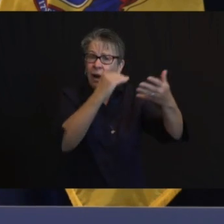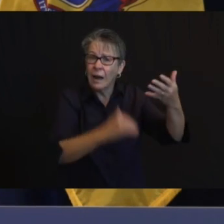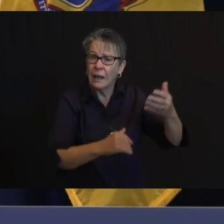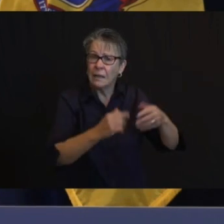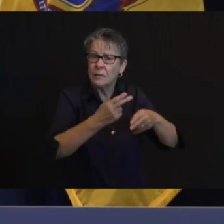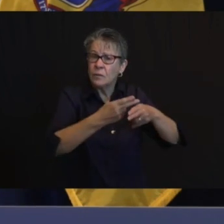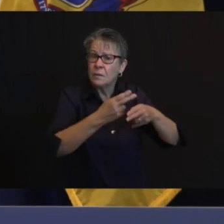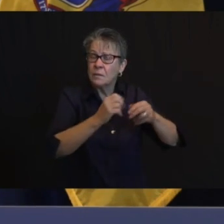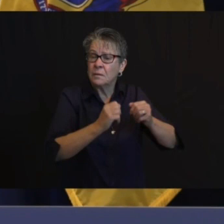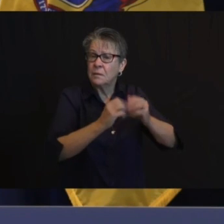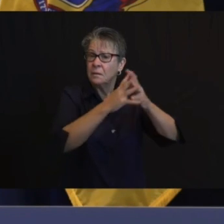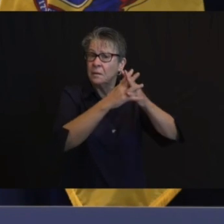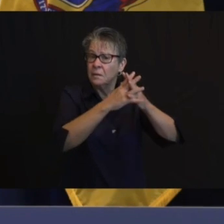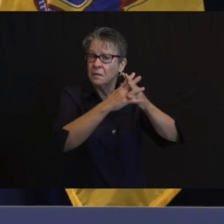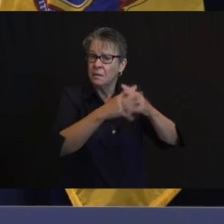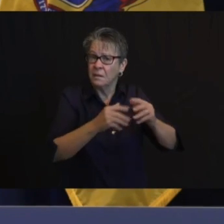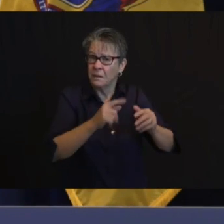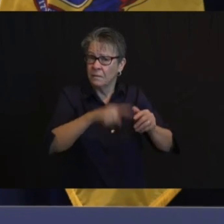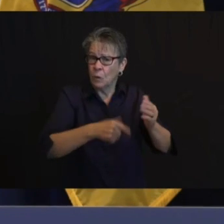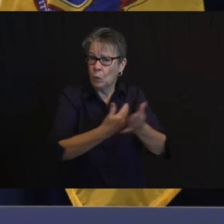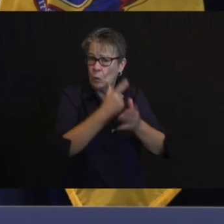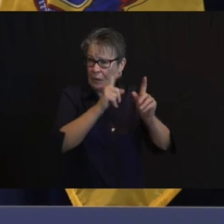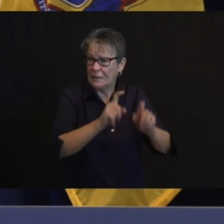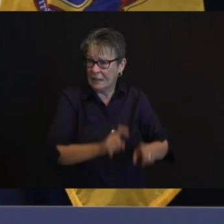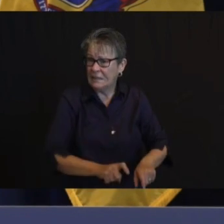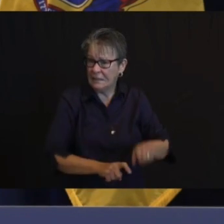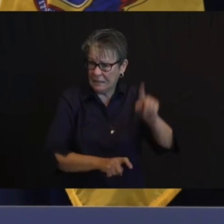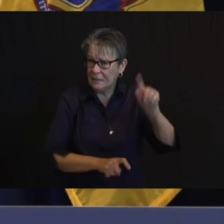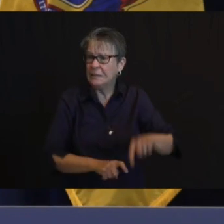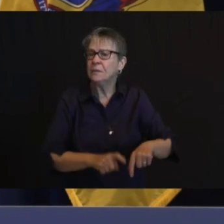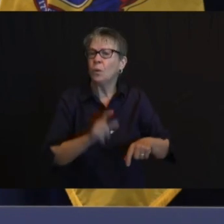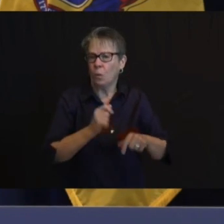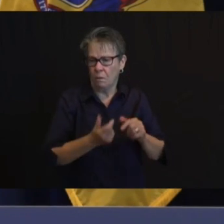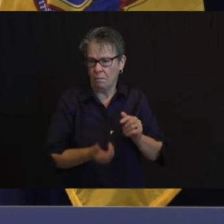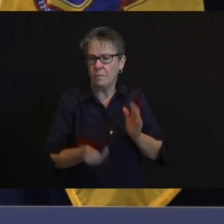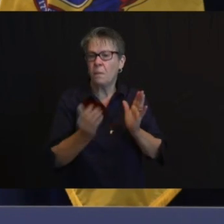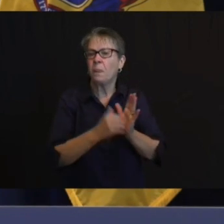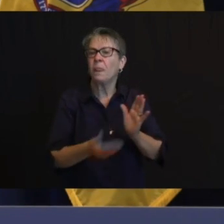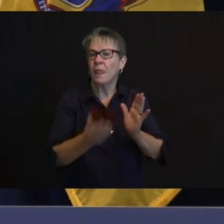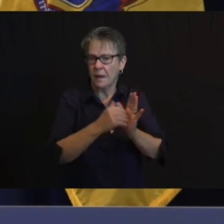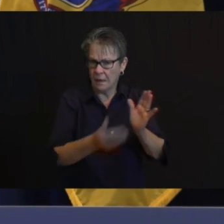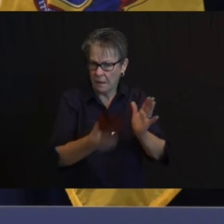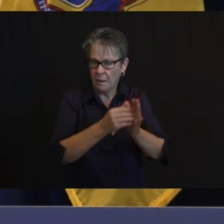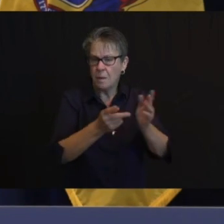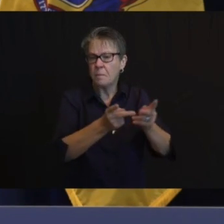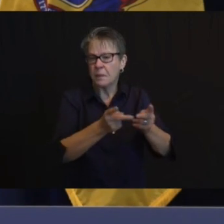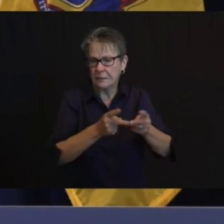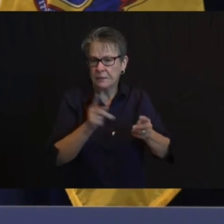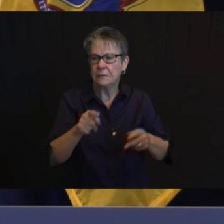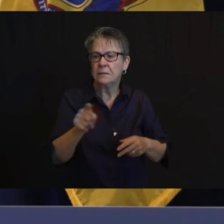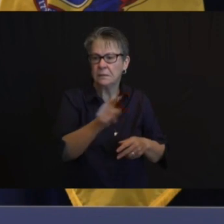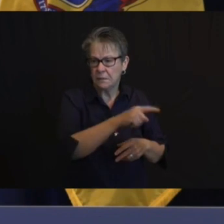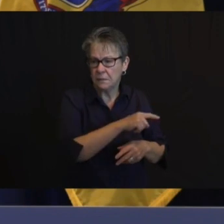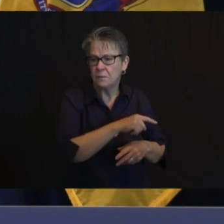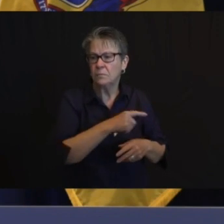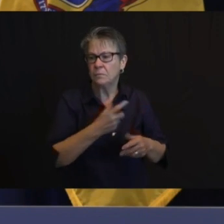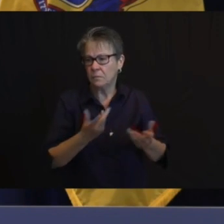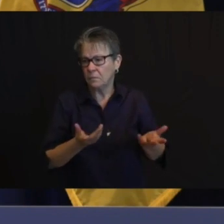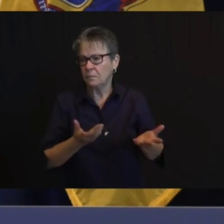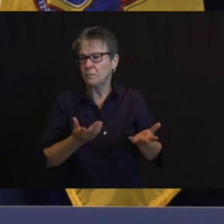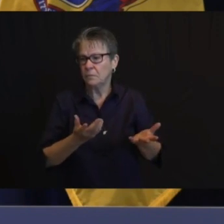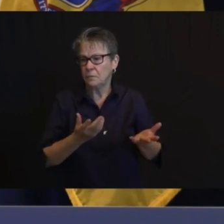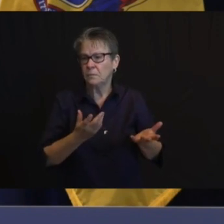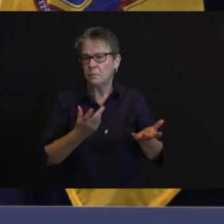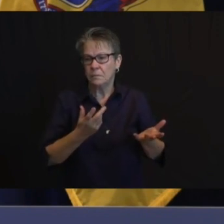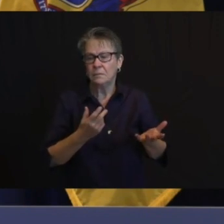do that. But we believe this entire virus story gets worse before it gets